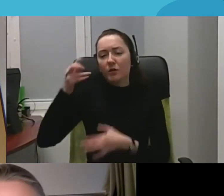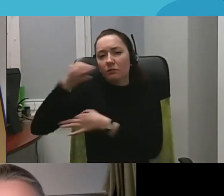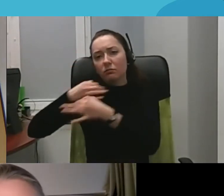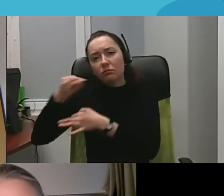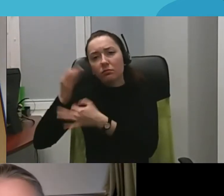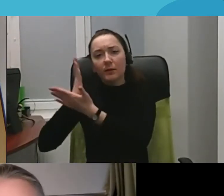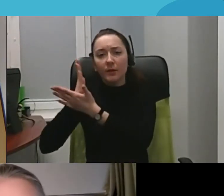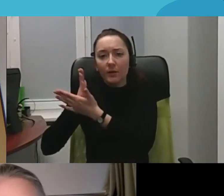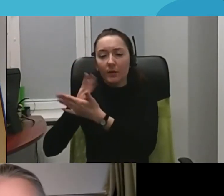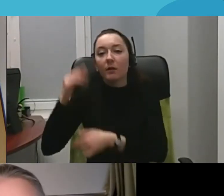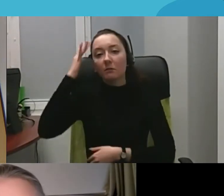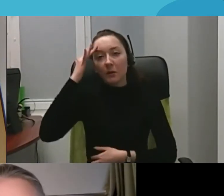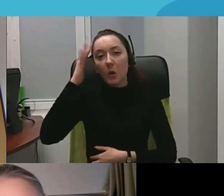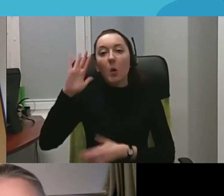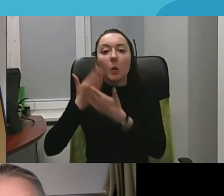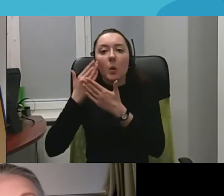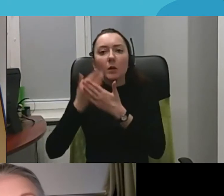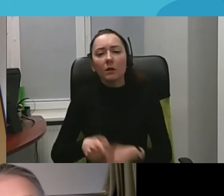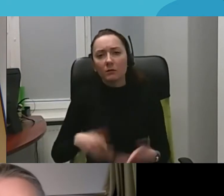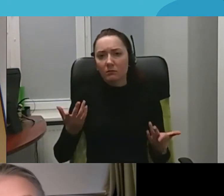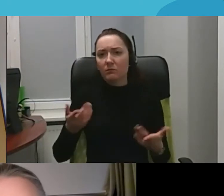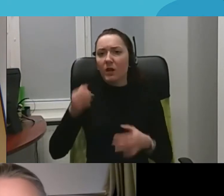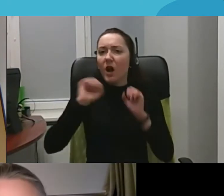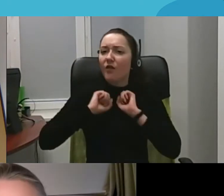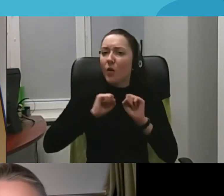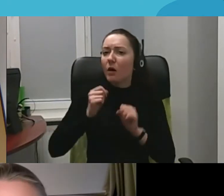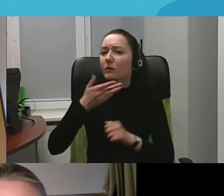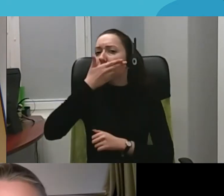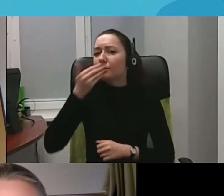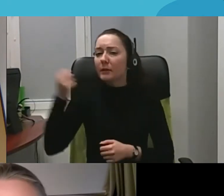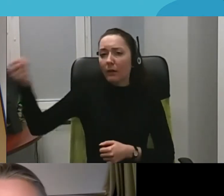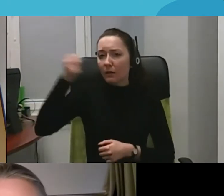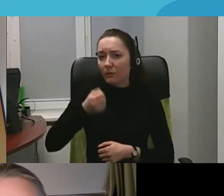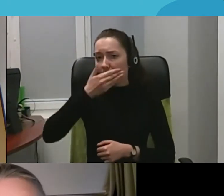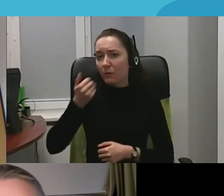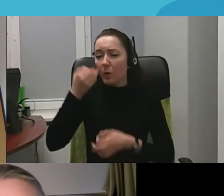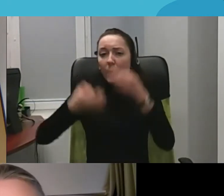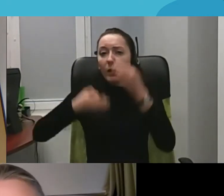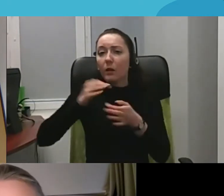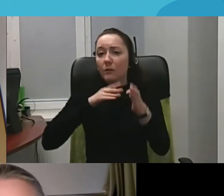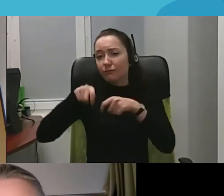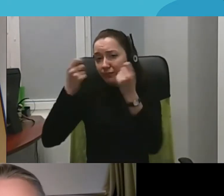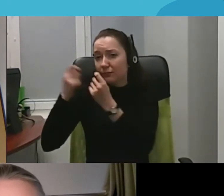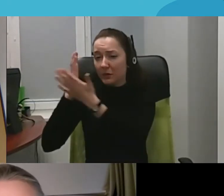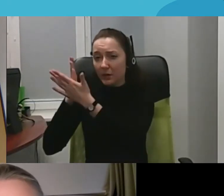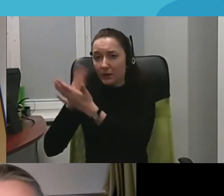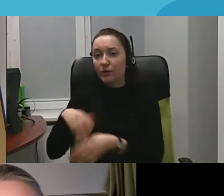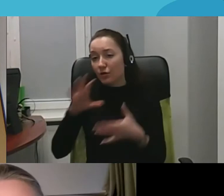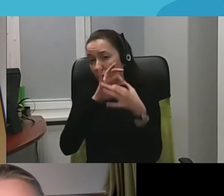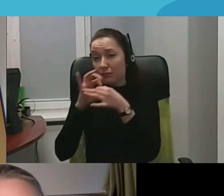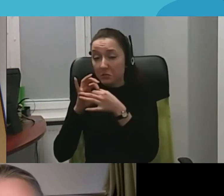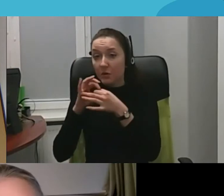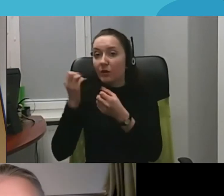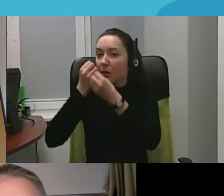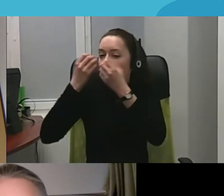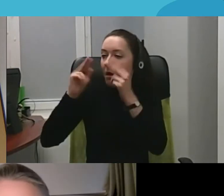education, for example, for minors. So it has a pedagogical purpose, I would say. And it also gives the problems and the actions of the